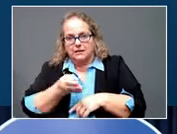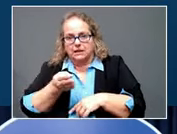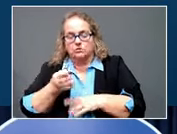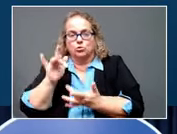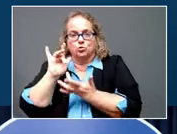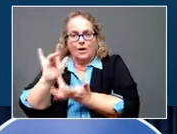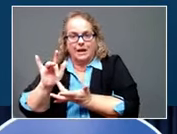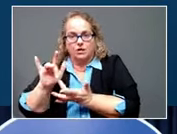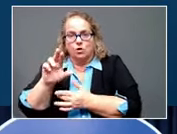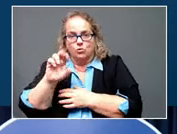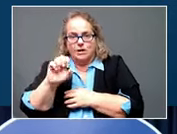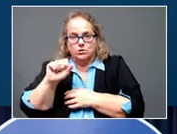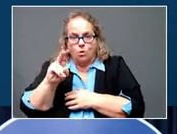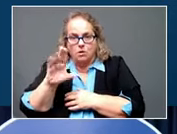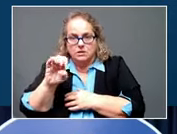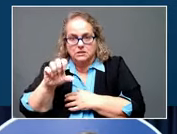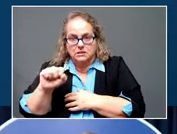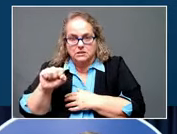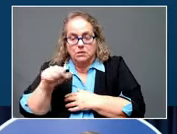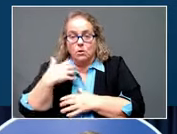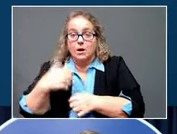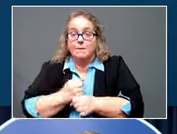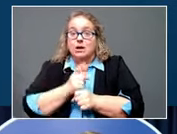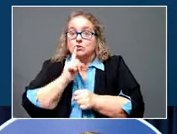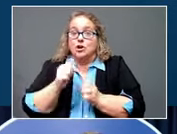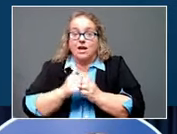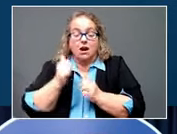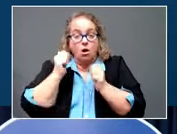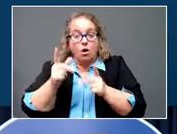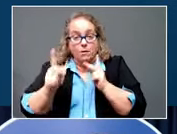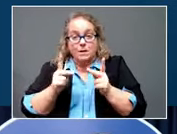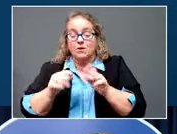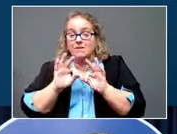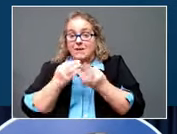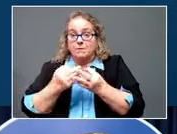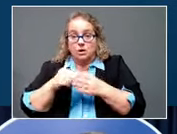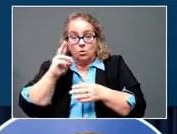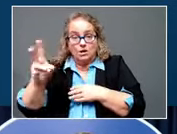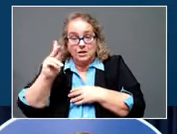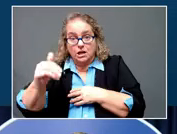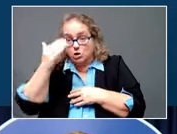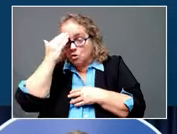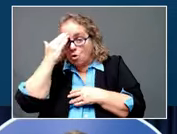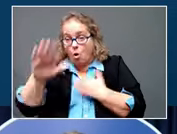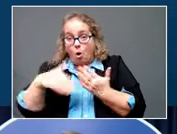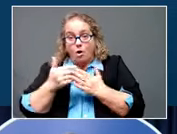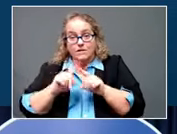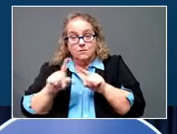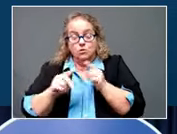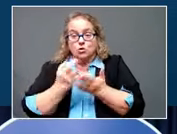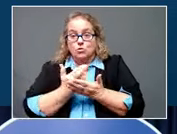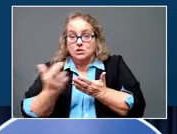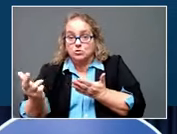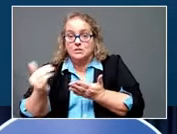/tornado resources. We want to make sure that every individual and family in Western Kentucky knows all of the different resources that are out there, where to